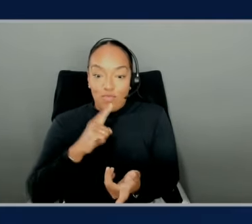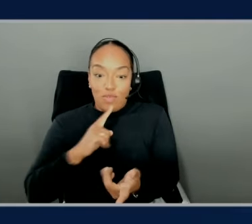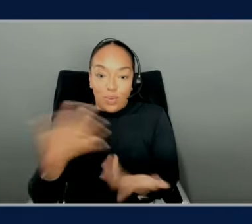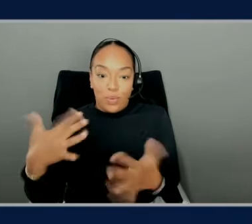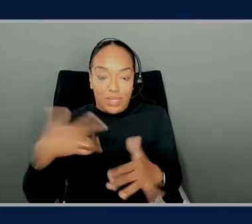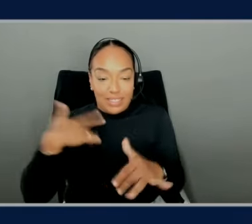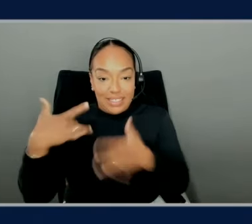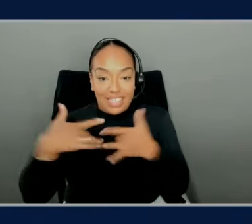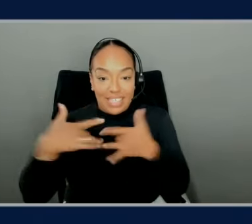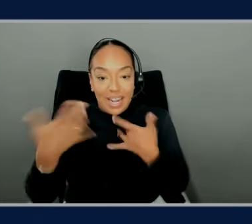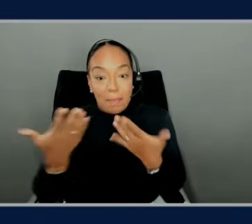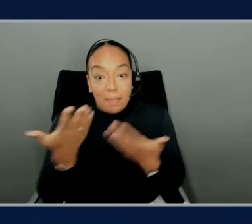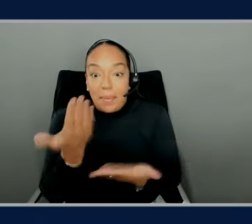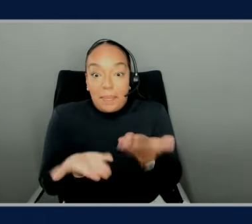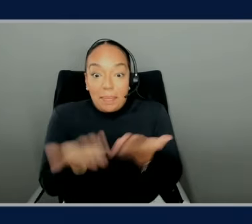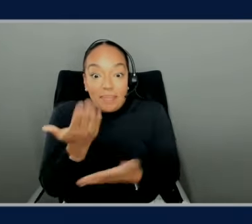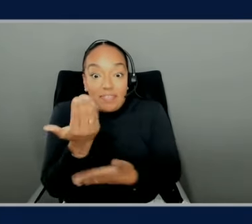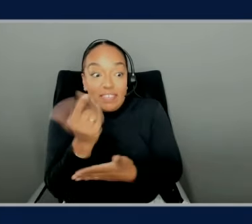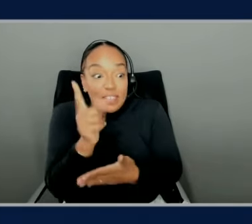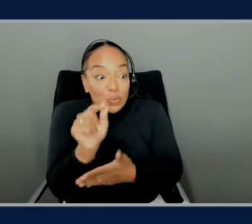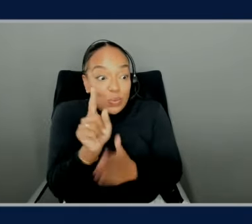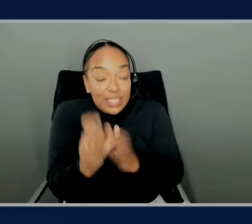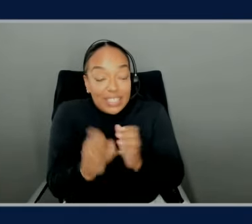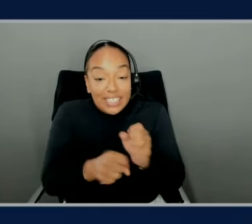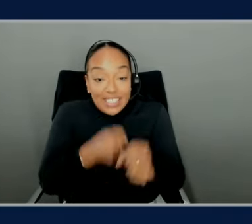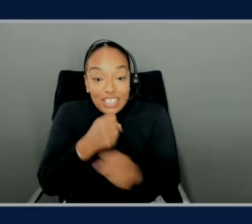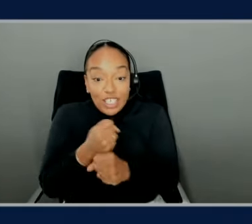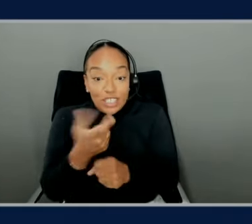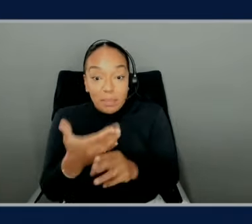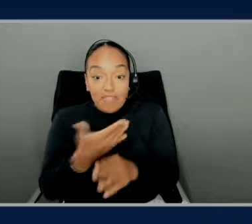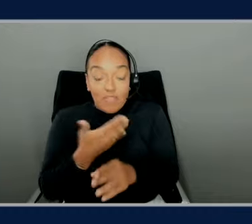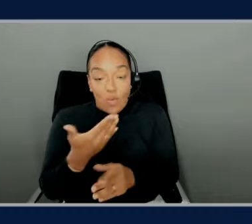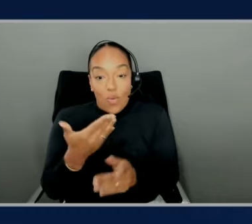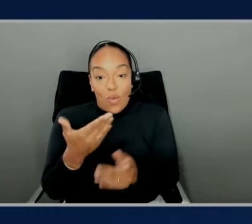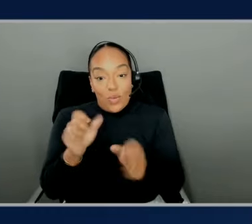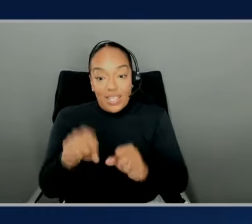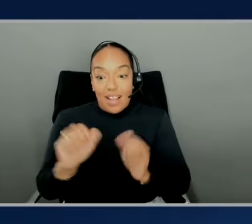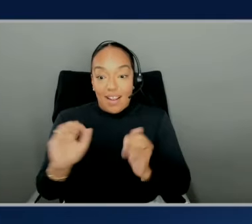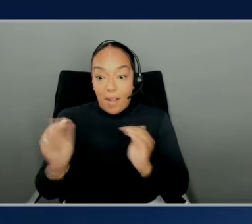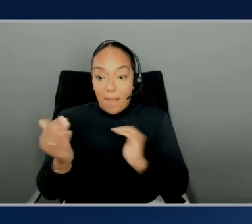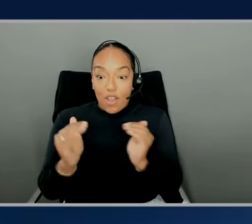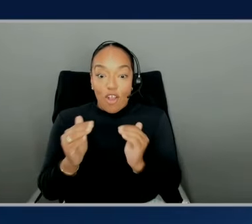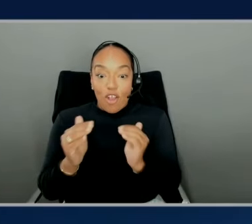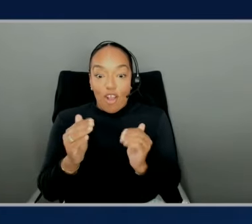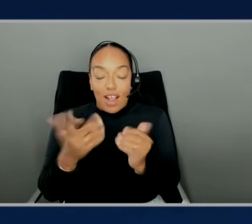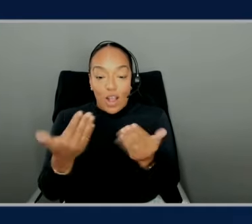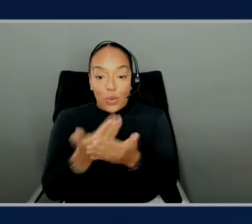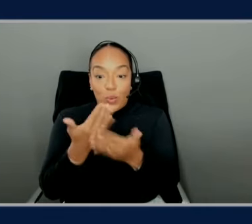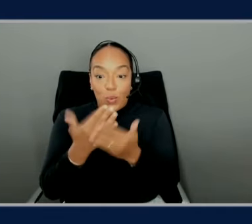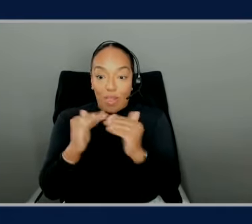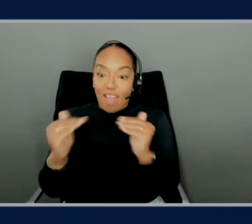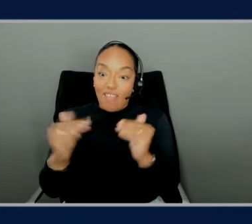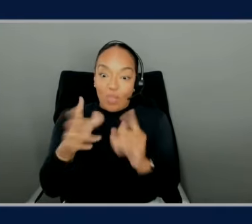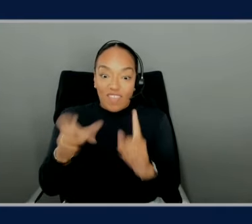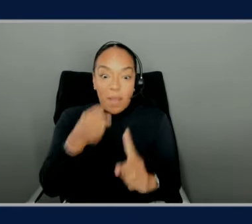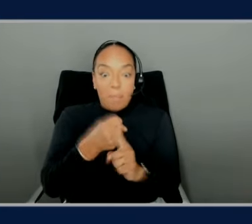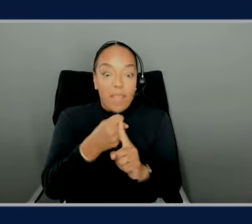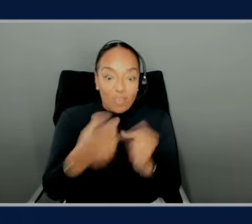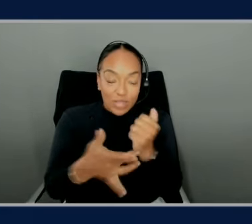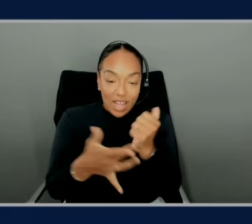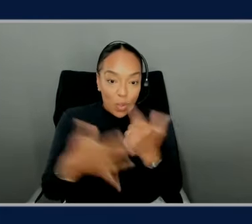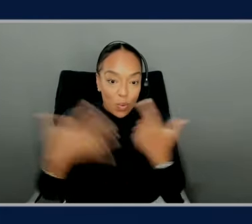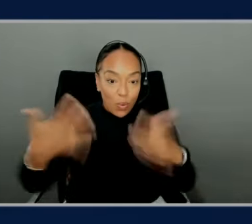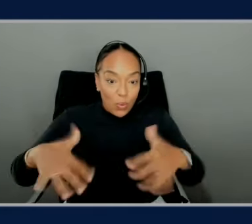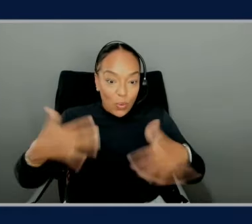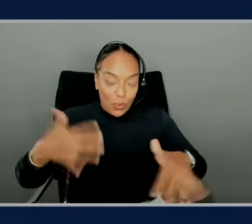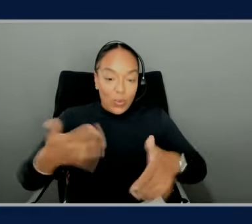you know, 15 or 20 years before a new comparable, you know, level of impact technology. And a lot of people say, like, hey, they can equate,